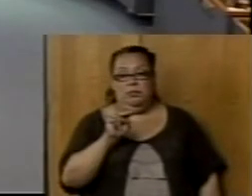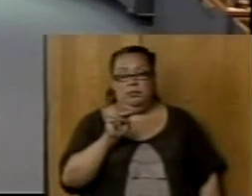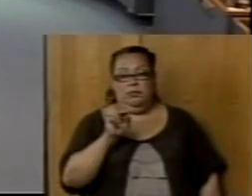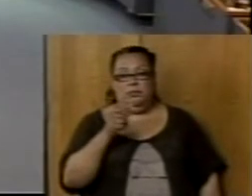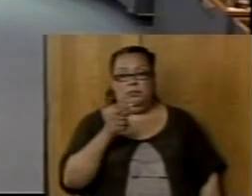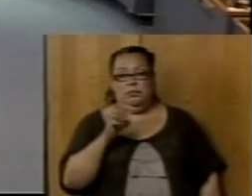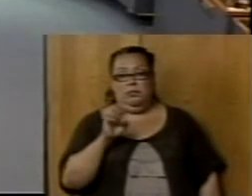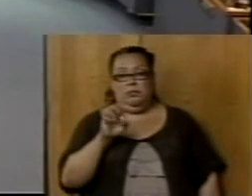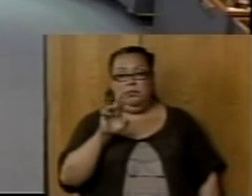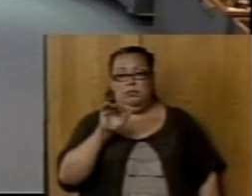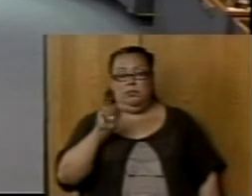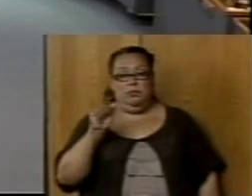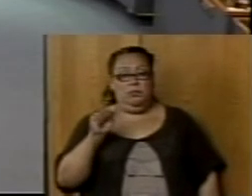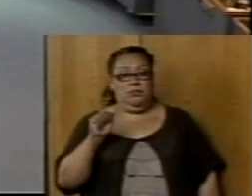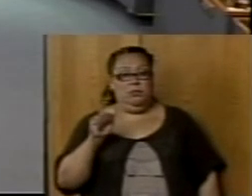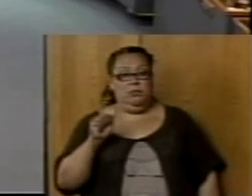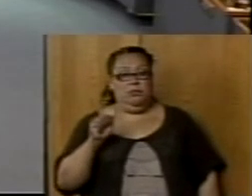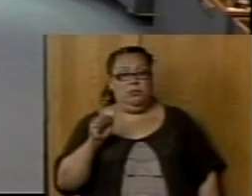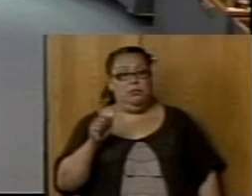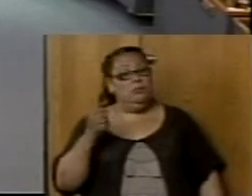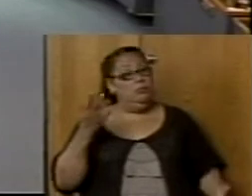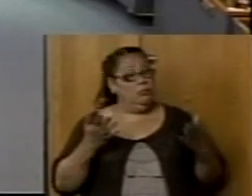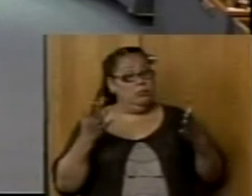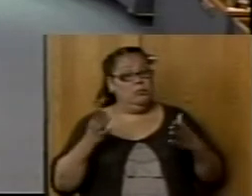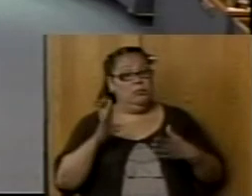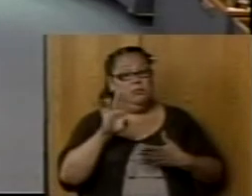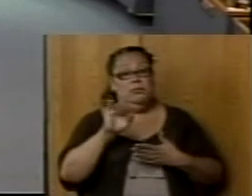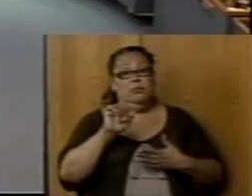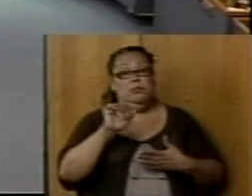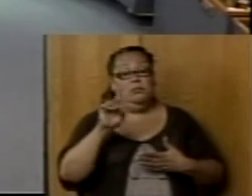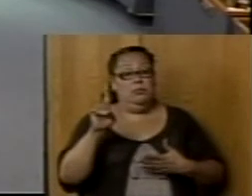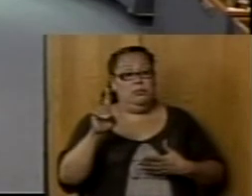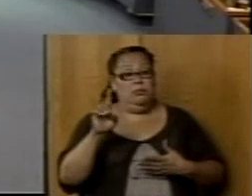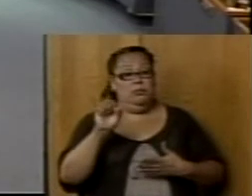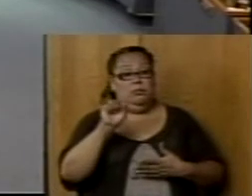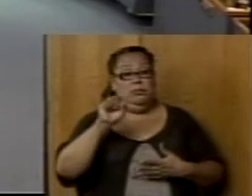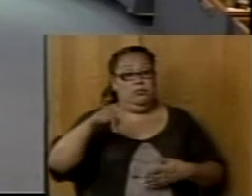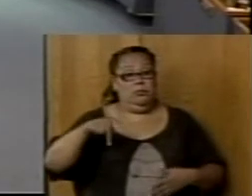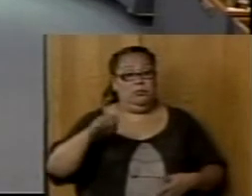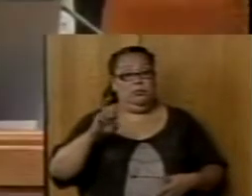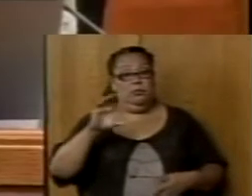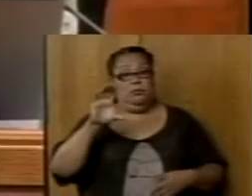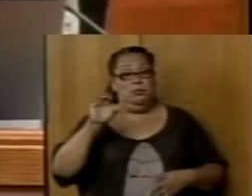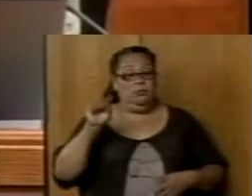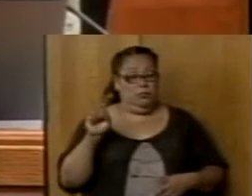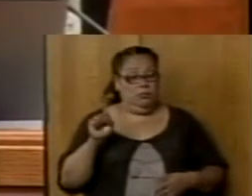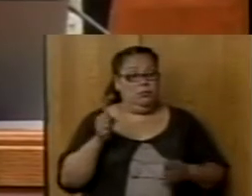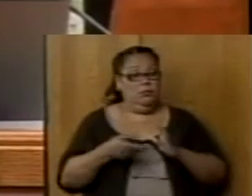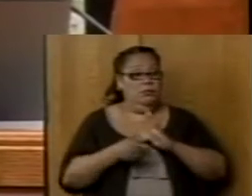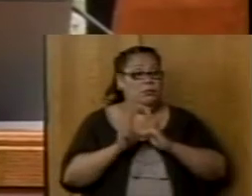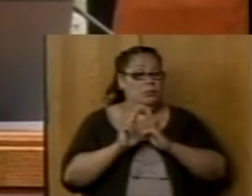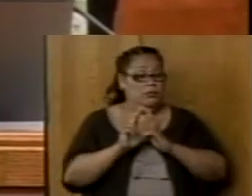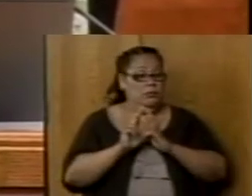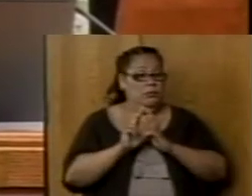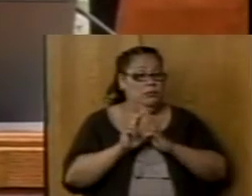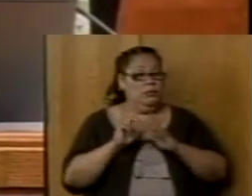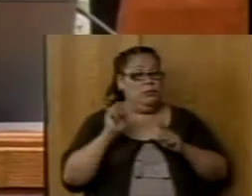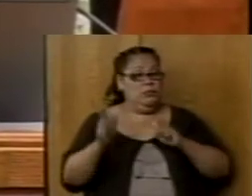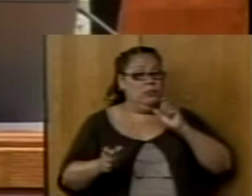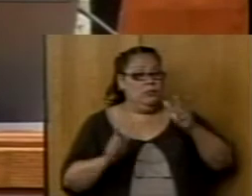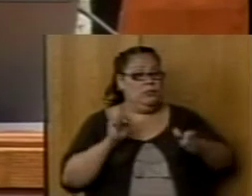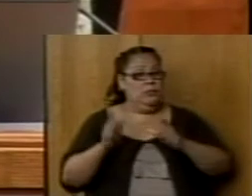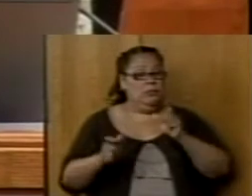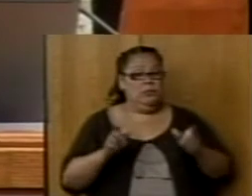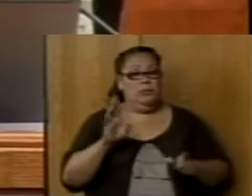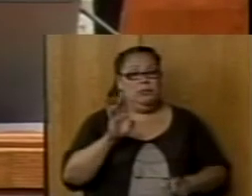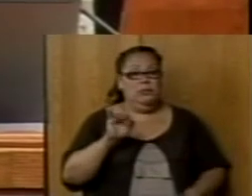Perhaps some of these bid specs need to be revised so that other people can qualify, in submitting